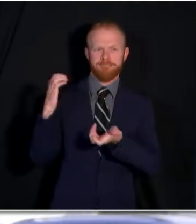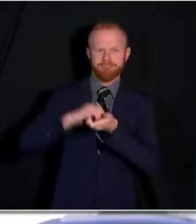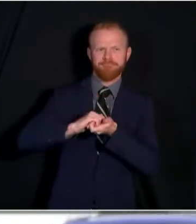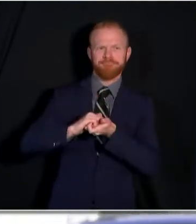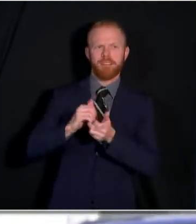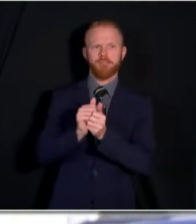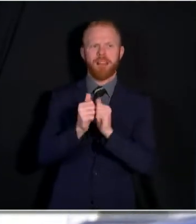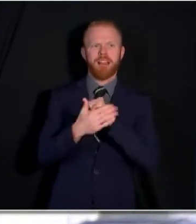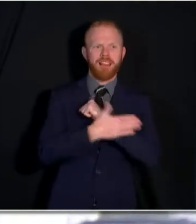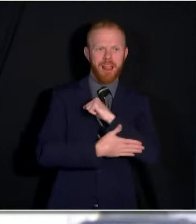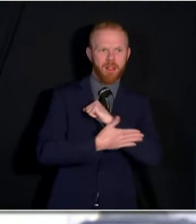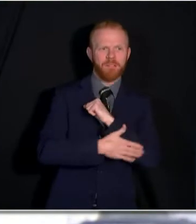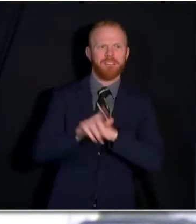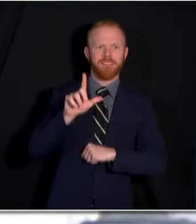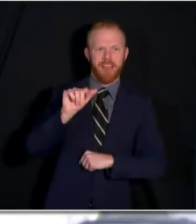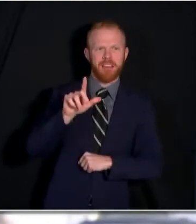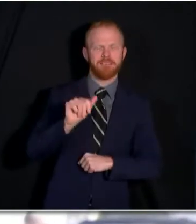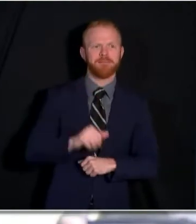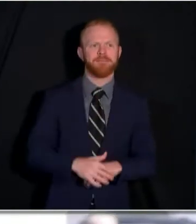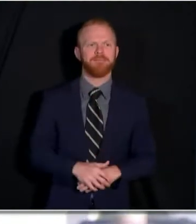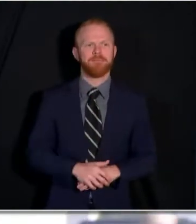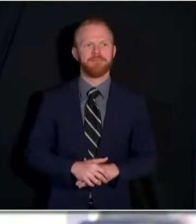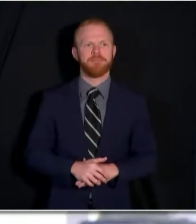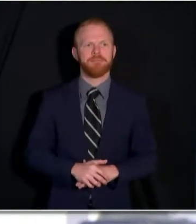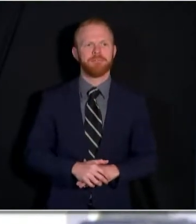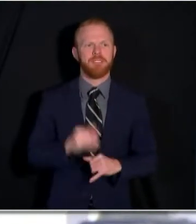LA. Okay, final question.